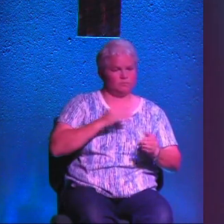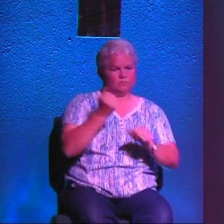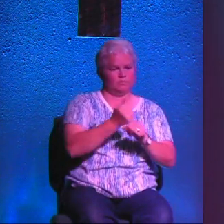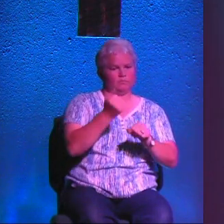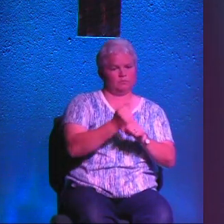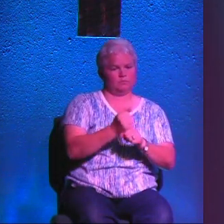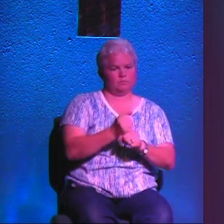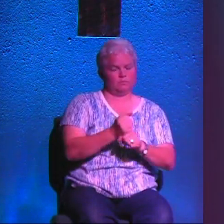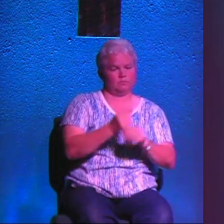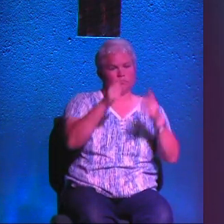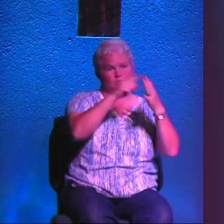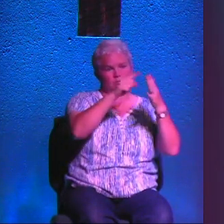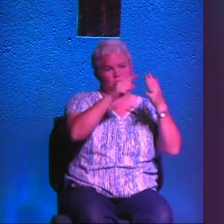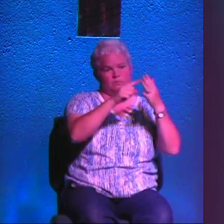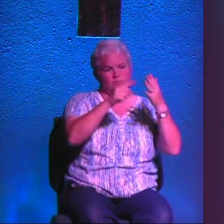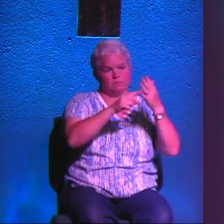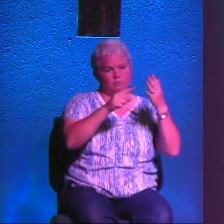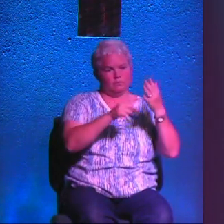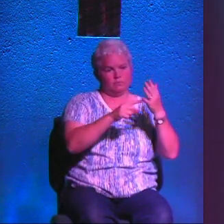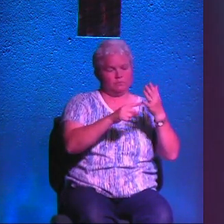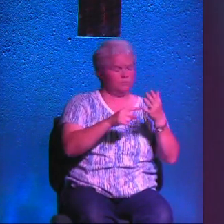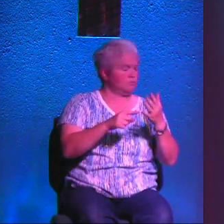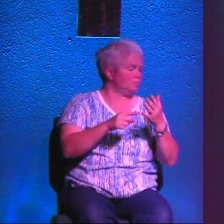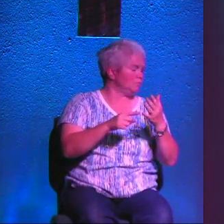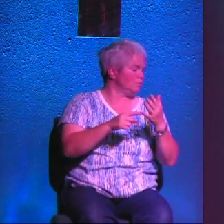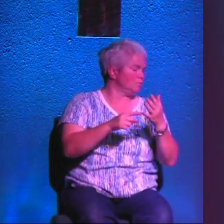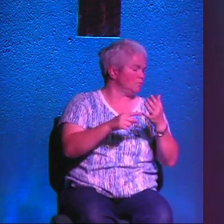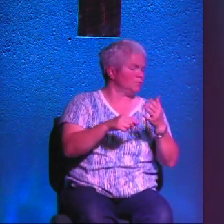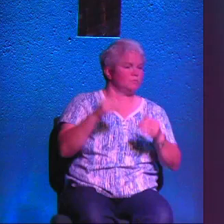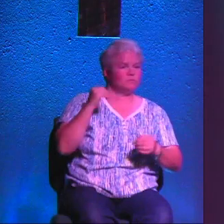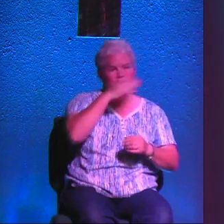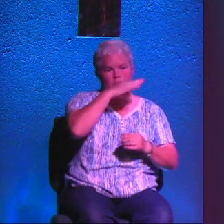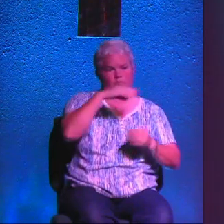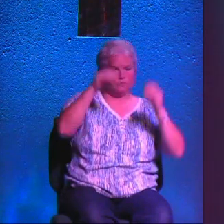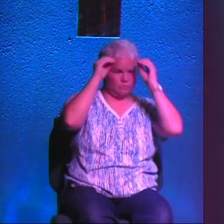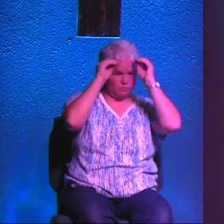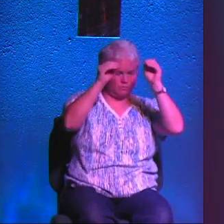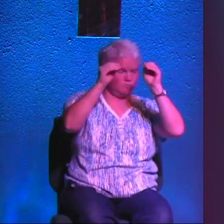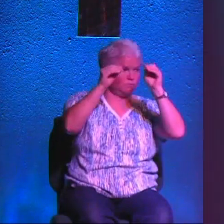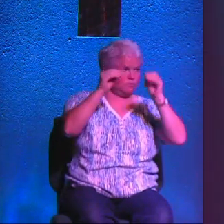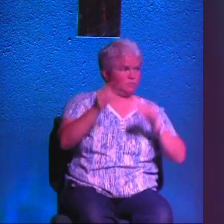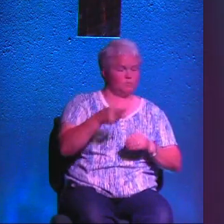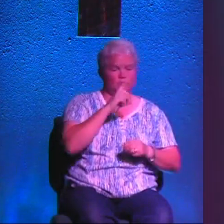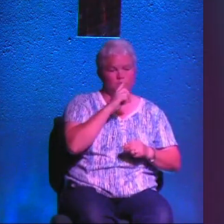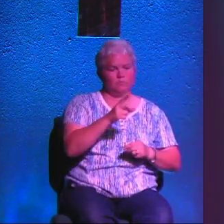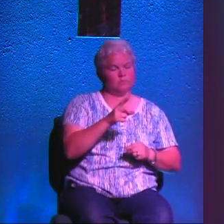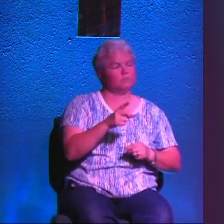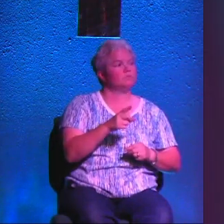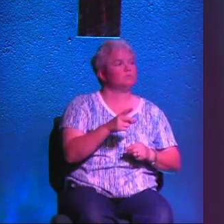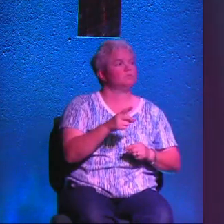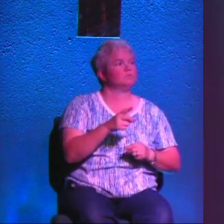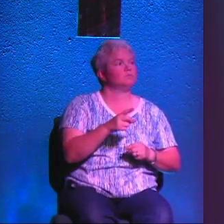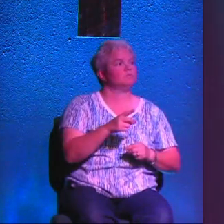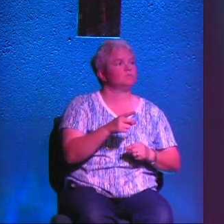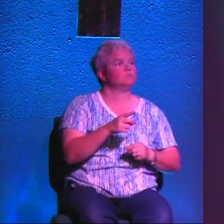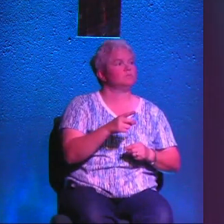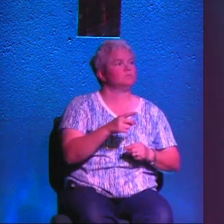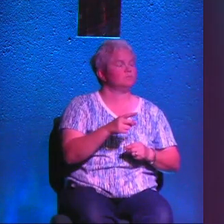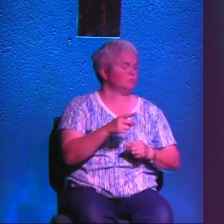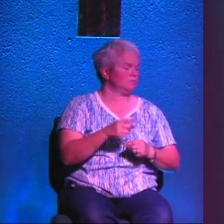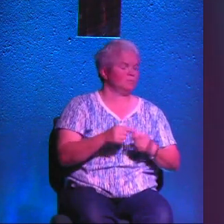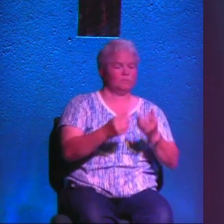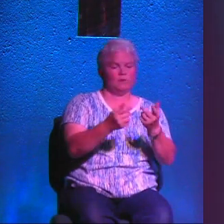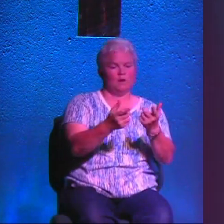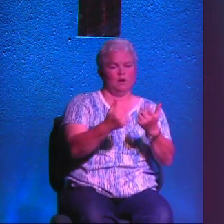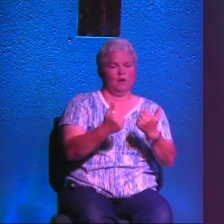as a means of gaining favor with God. So what these false teachers are doing is they're saying, hey, these are the measures that